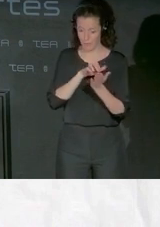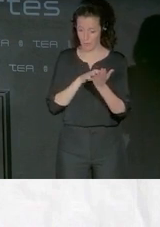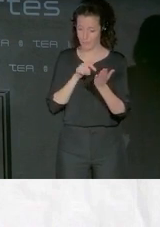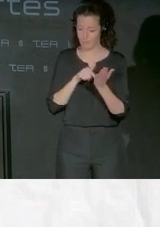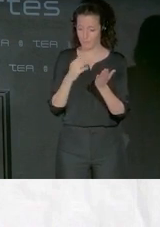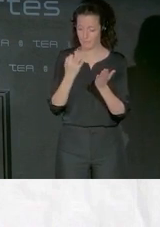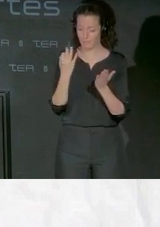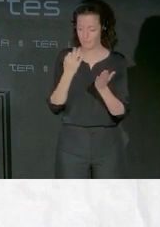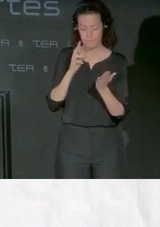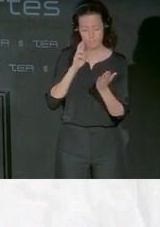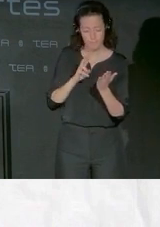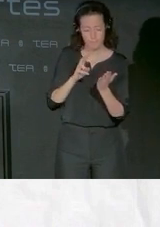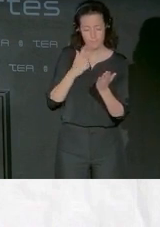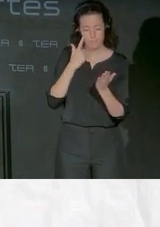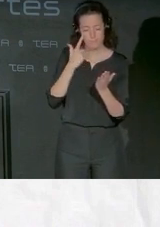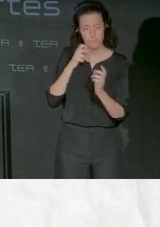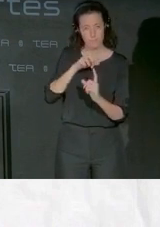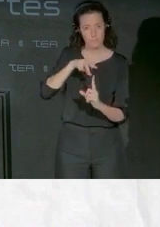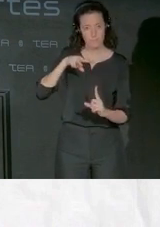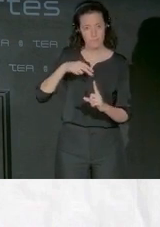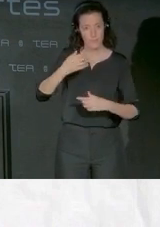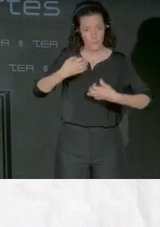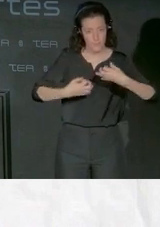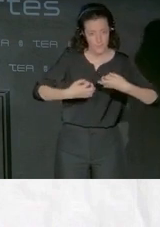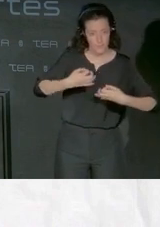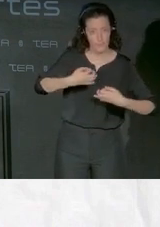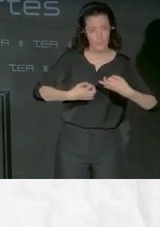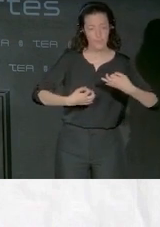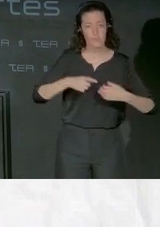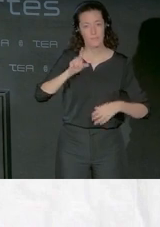technological challenges that they bring.